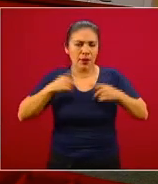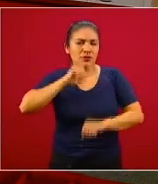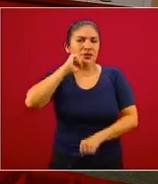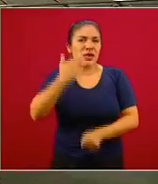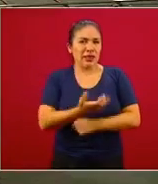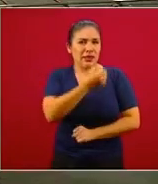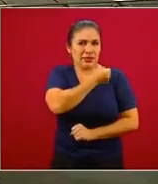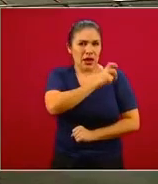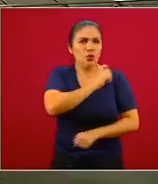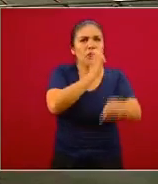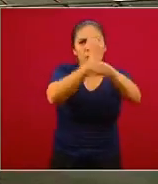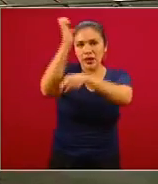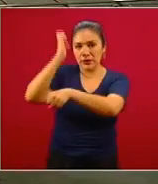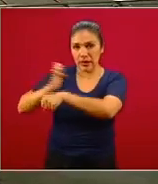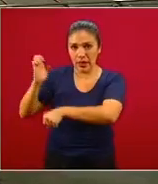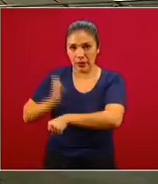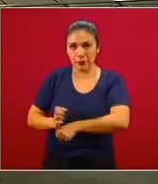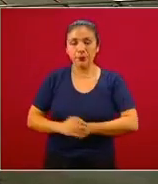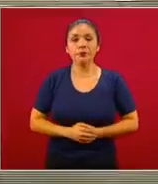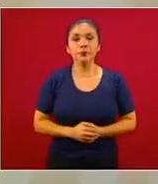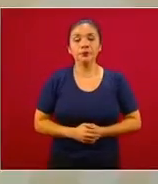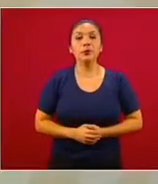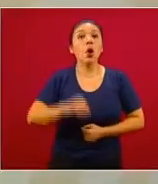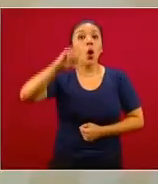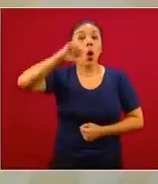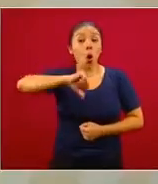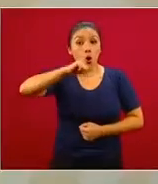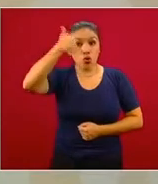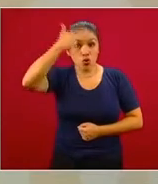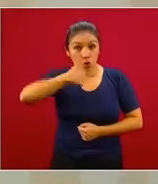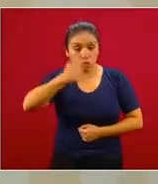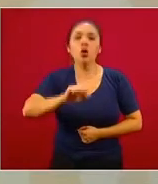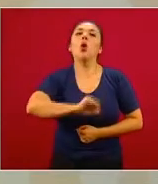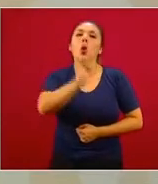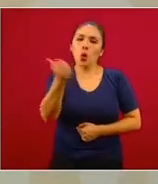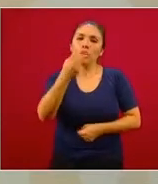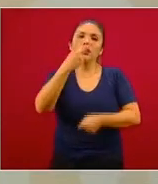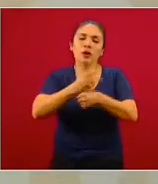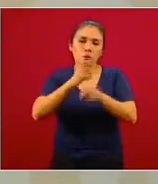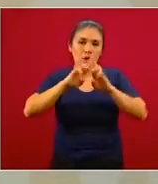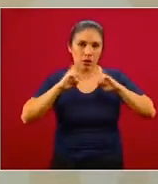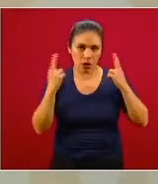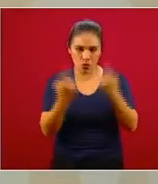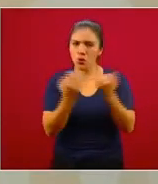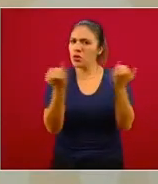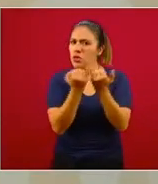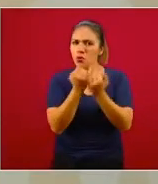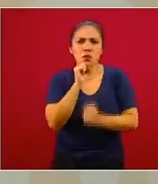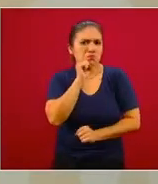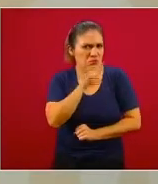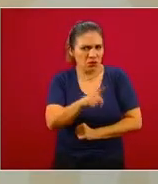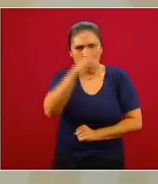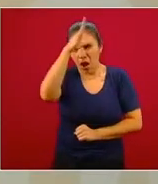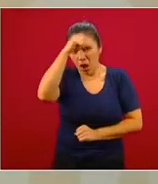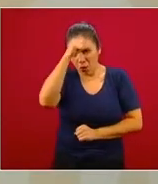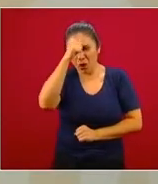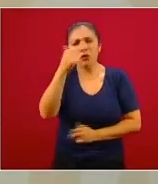health ministers, those state health ministers. Tonight, yes, we are going to have another meeting. We have that from time to